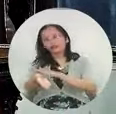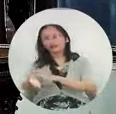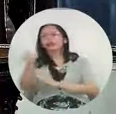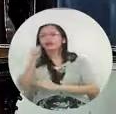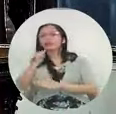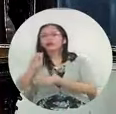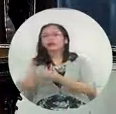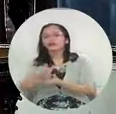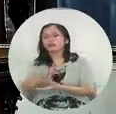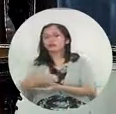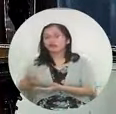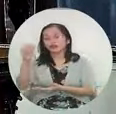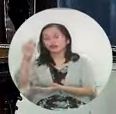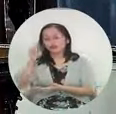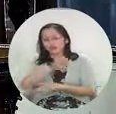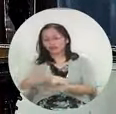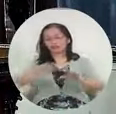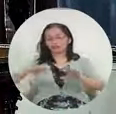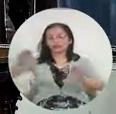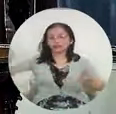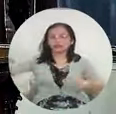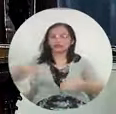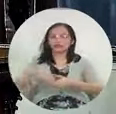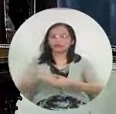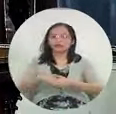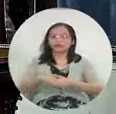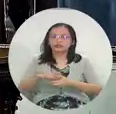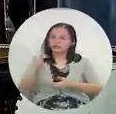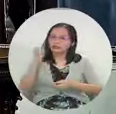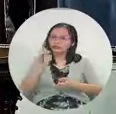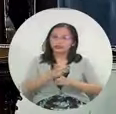They did not know. I did not know that